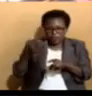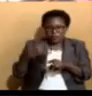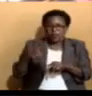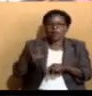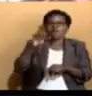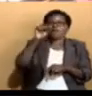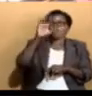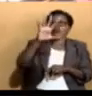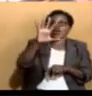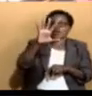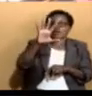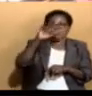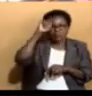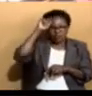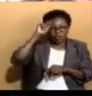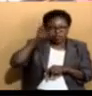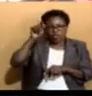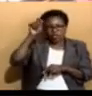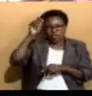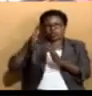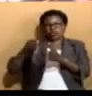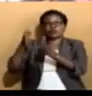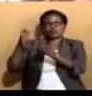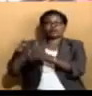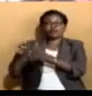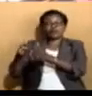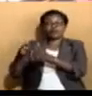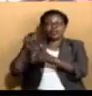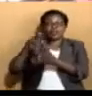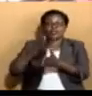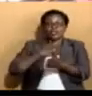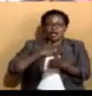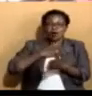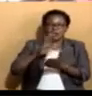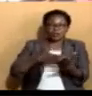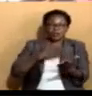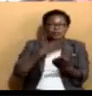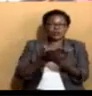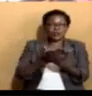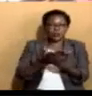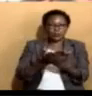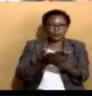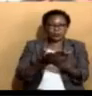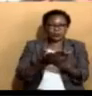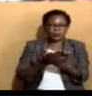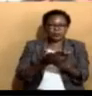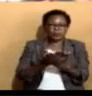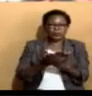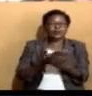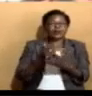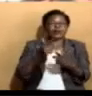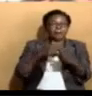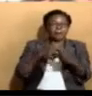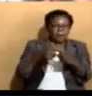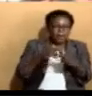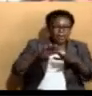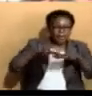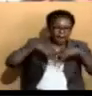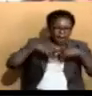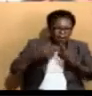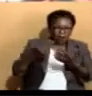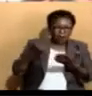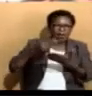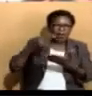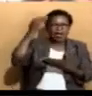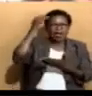5 judges. That is our submission. And therefore, the way the High